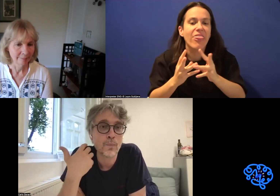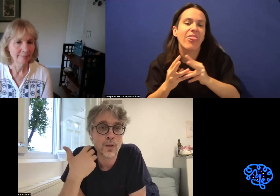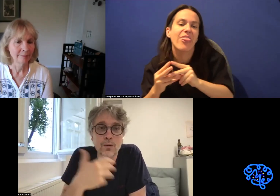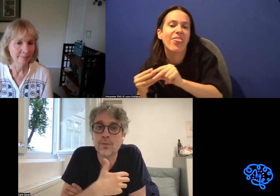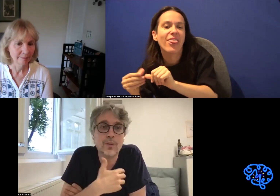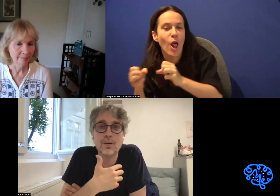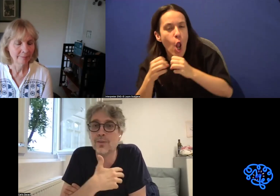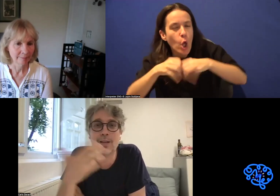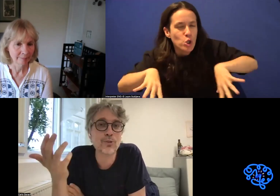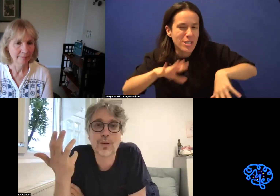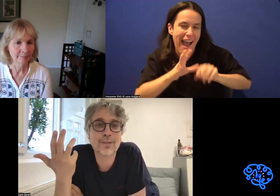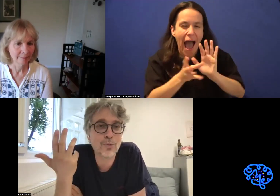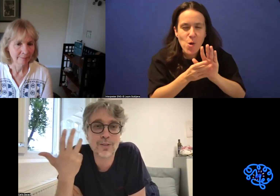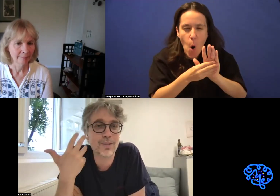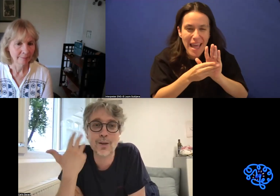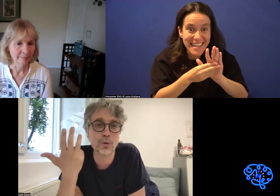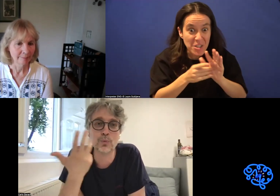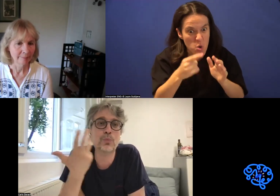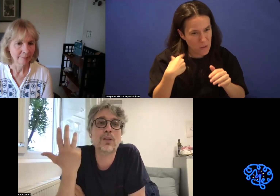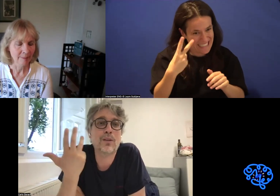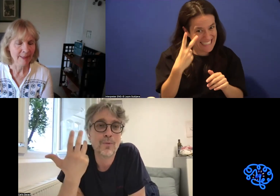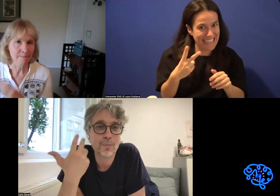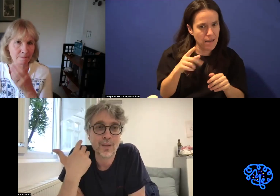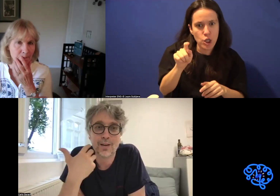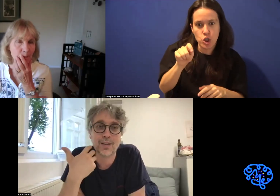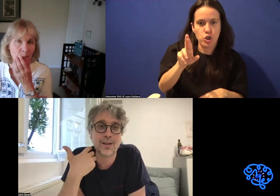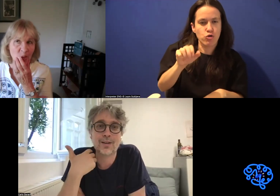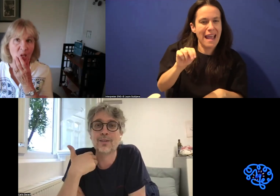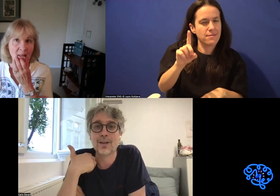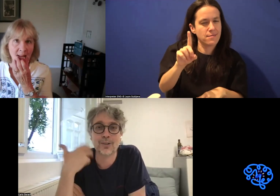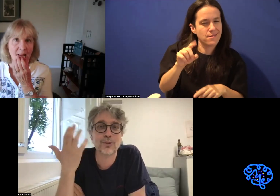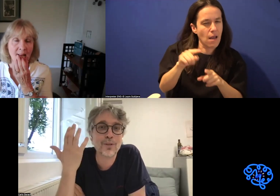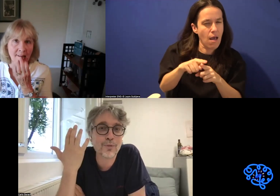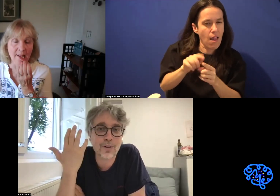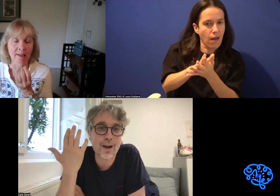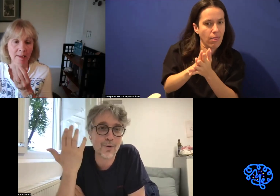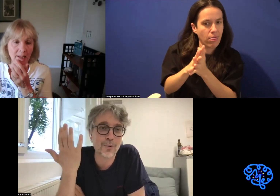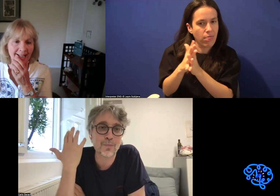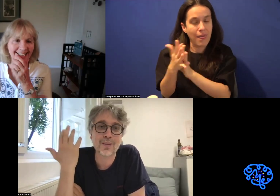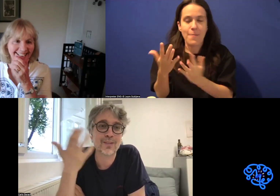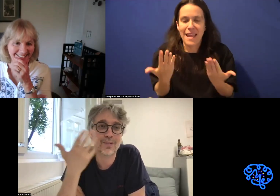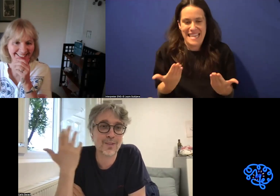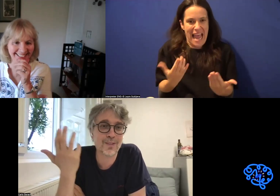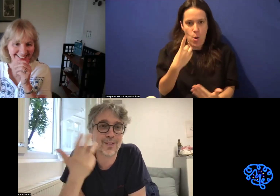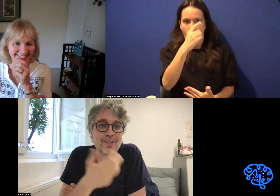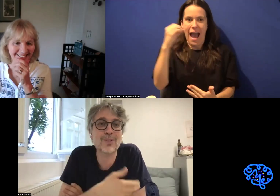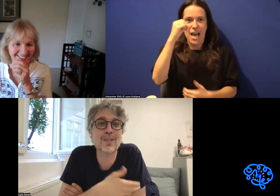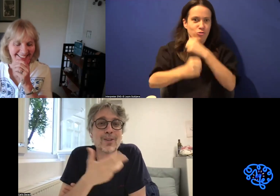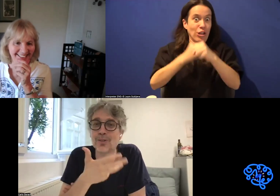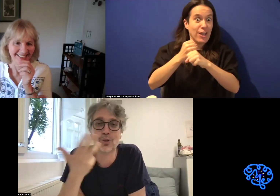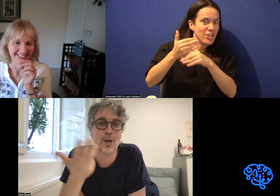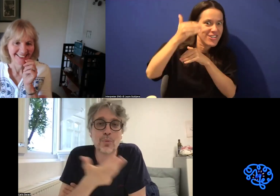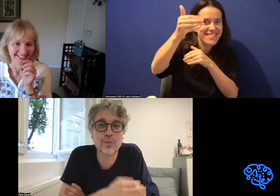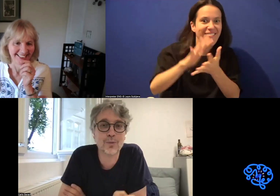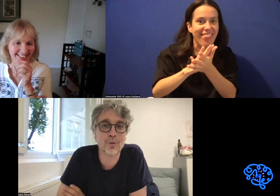So is there any trend that you can see what would be like in 100 years from now, the